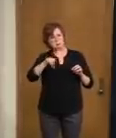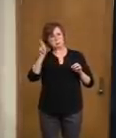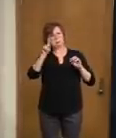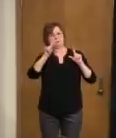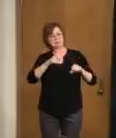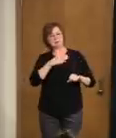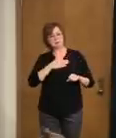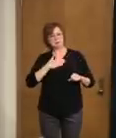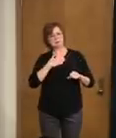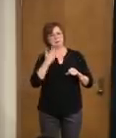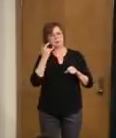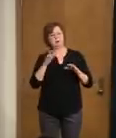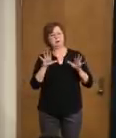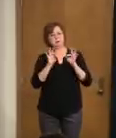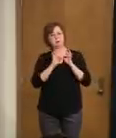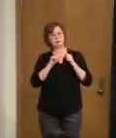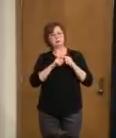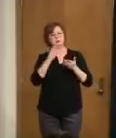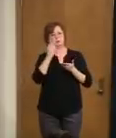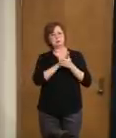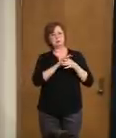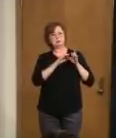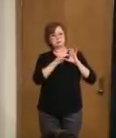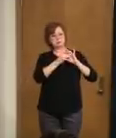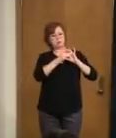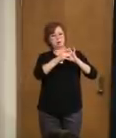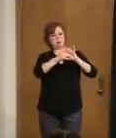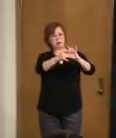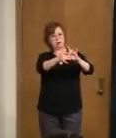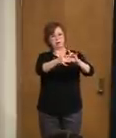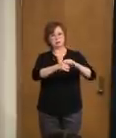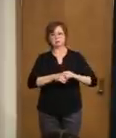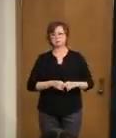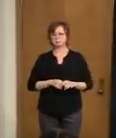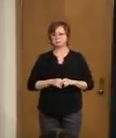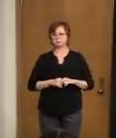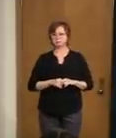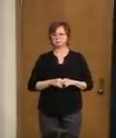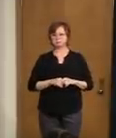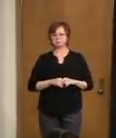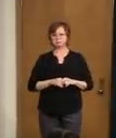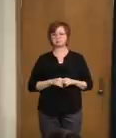The further slides just show trend lines that they have been trending up in terms of our,